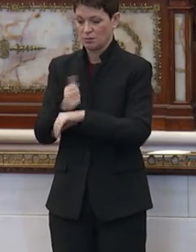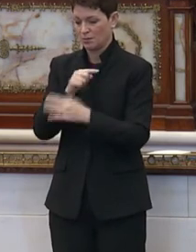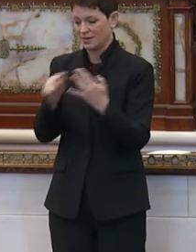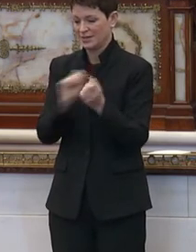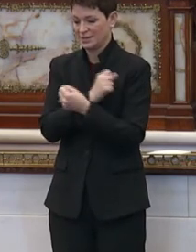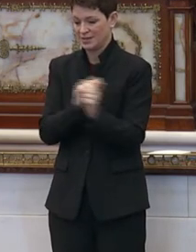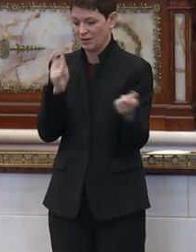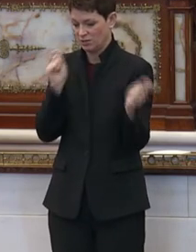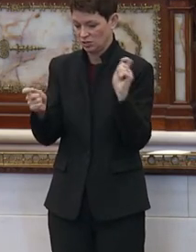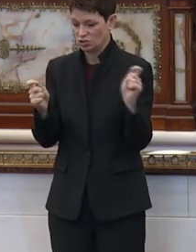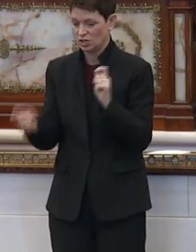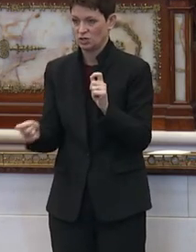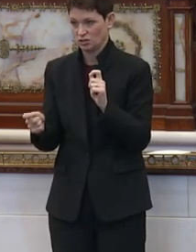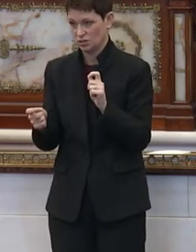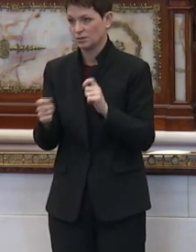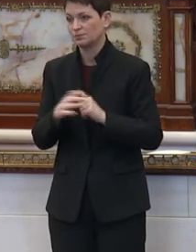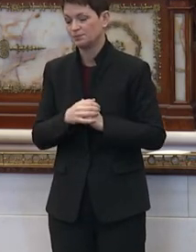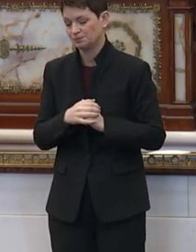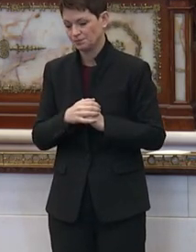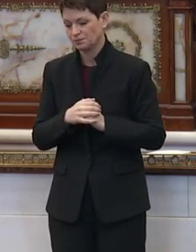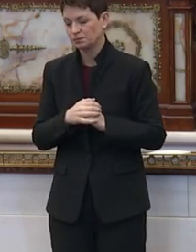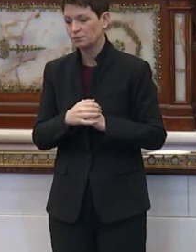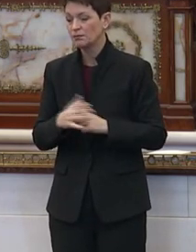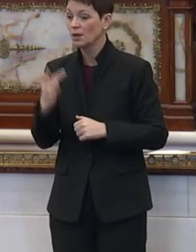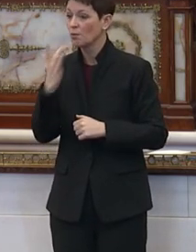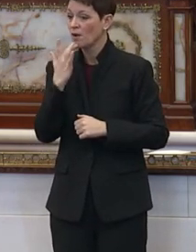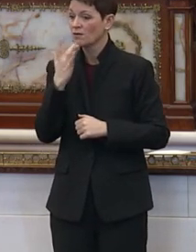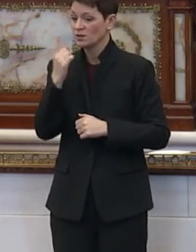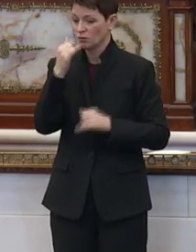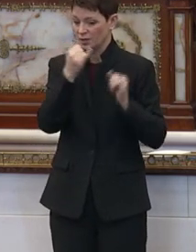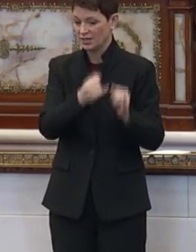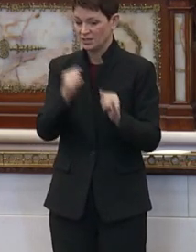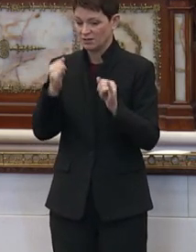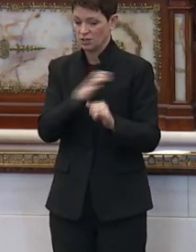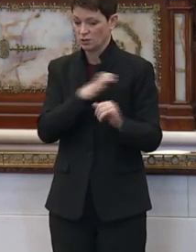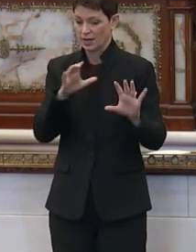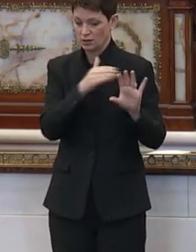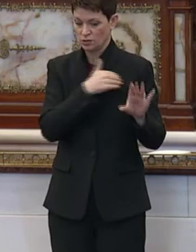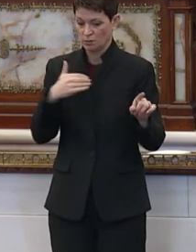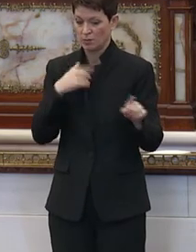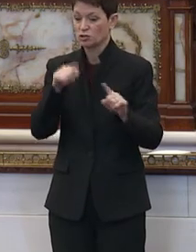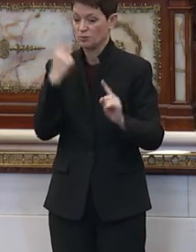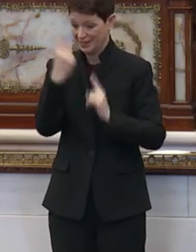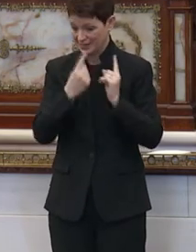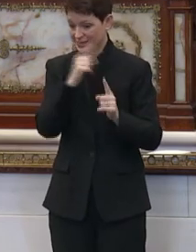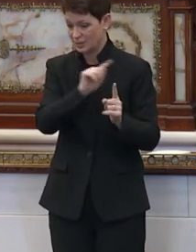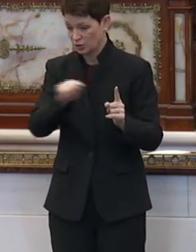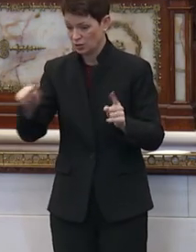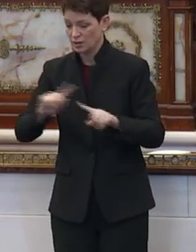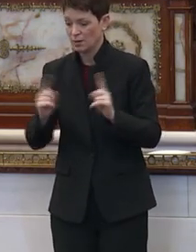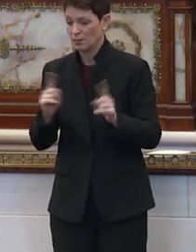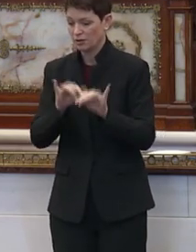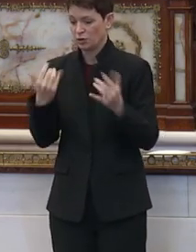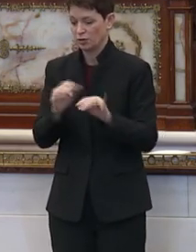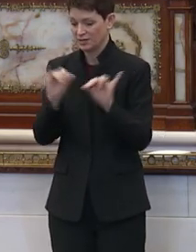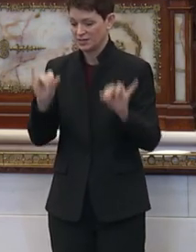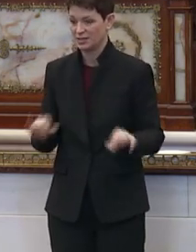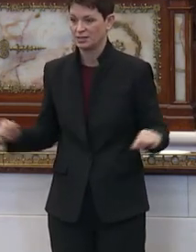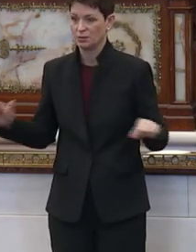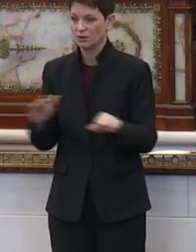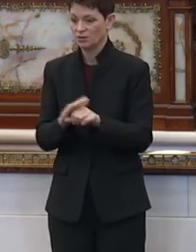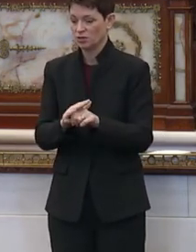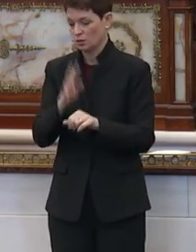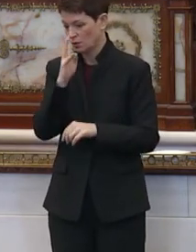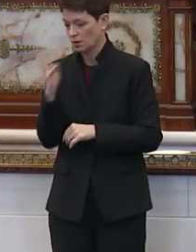safety reforms administratively. The preferences of individual council members should be considered, but the current system of total deference